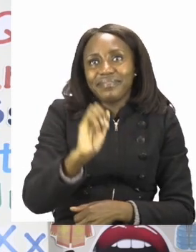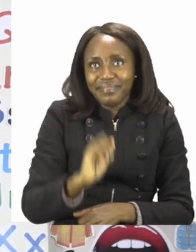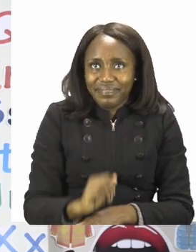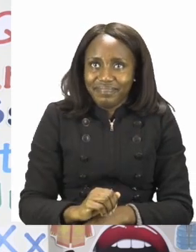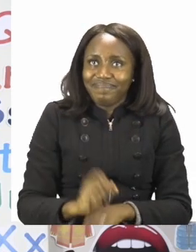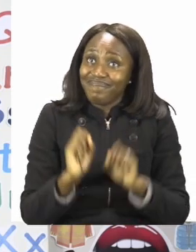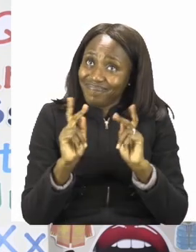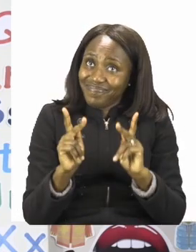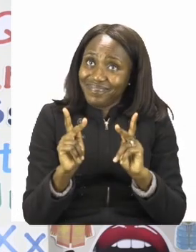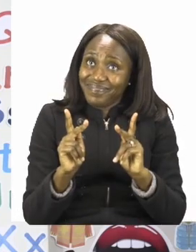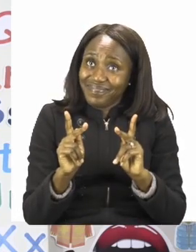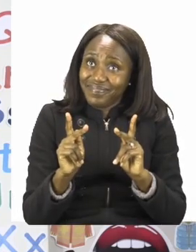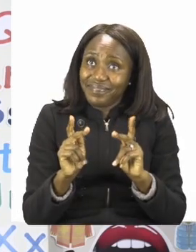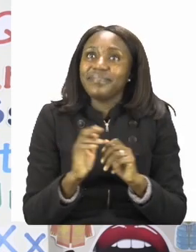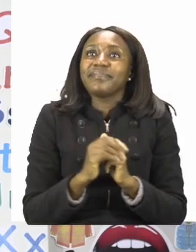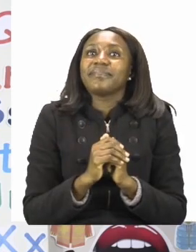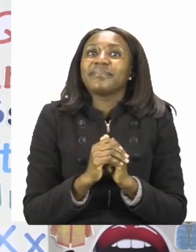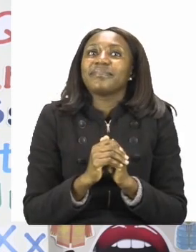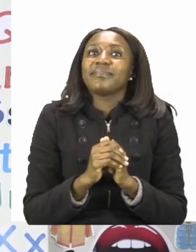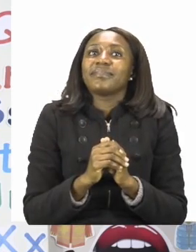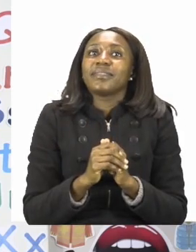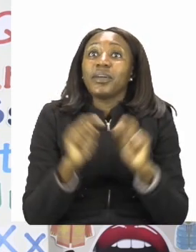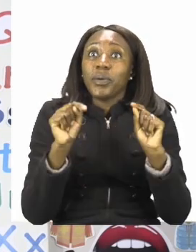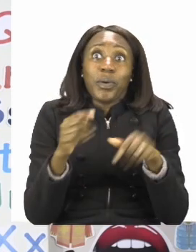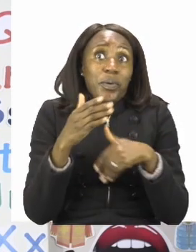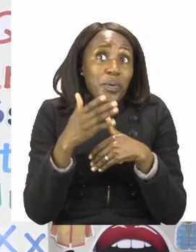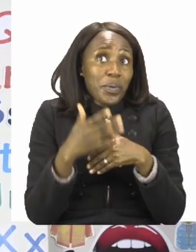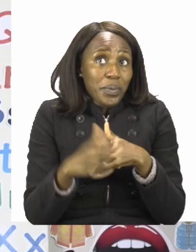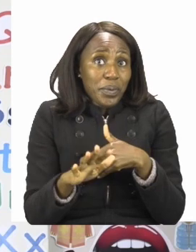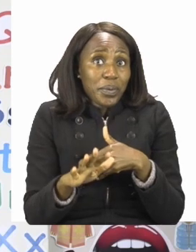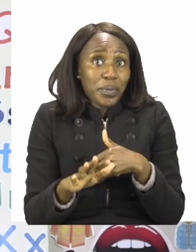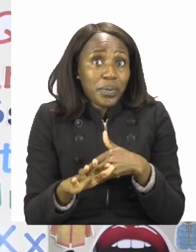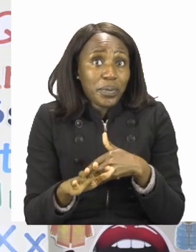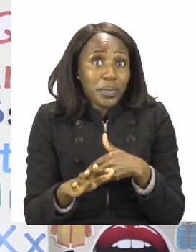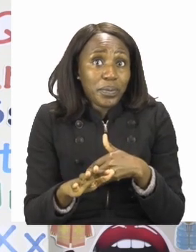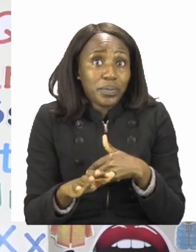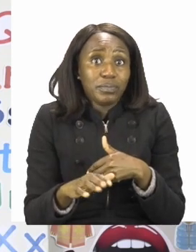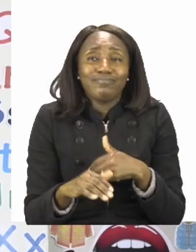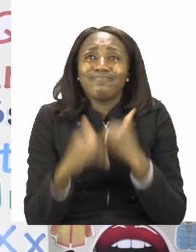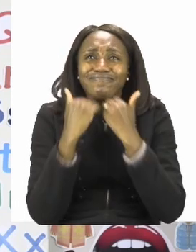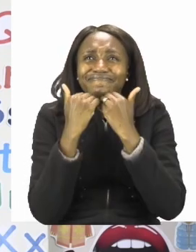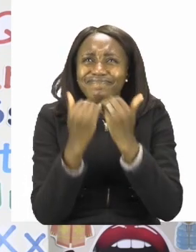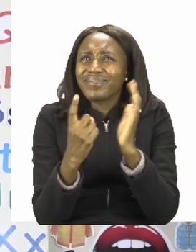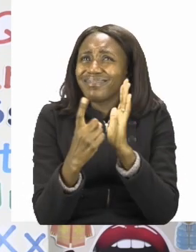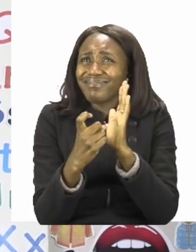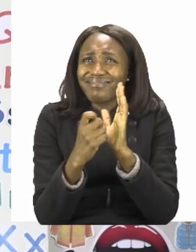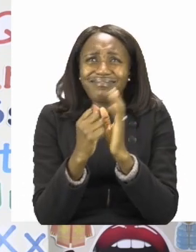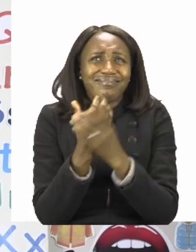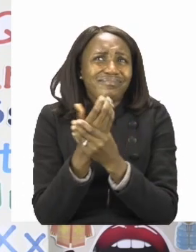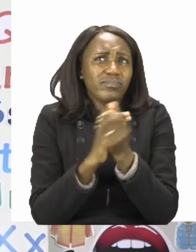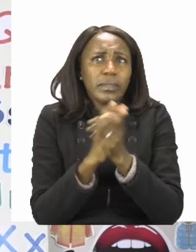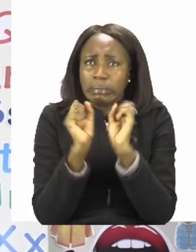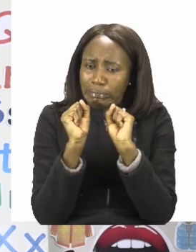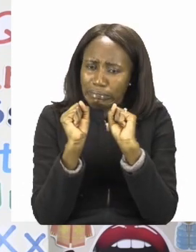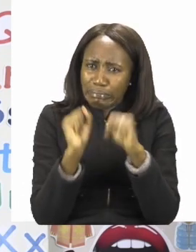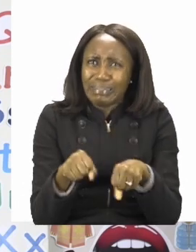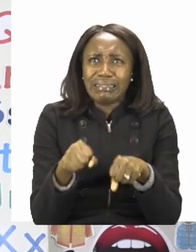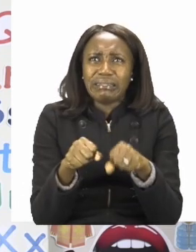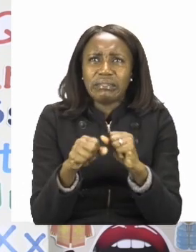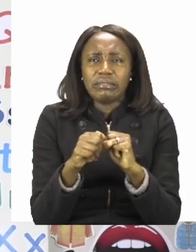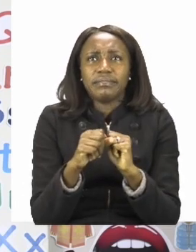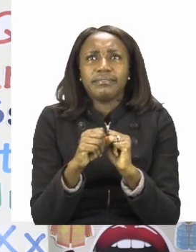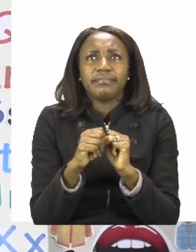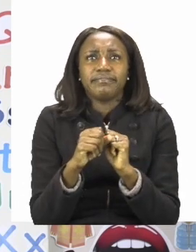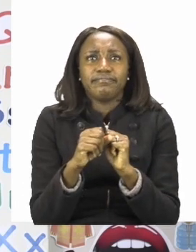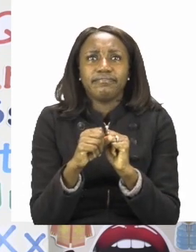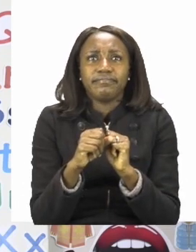yourself. So now that we are done with our lesson, it's very important for us to sanitize.